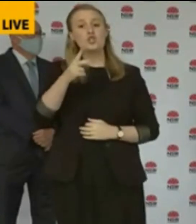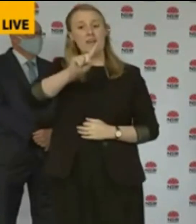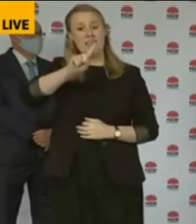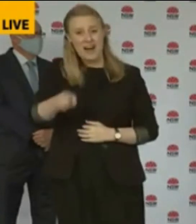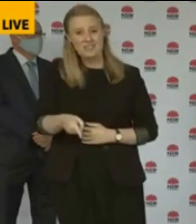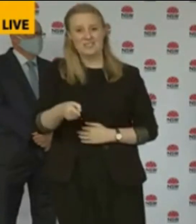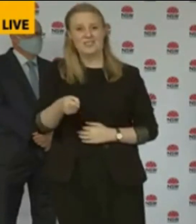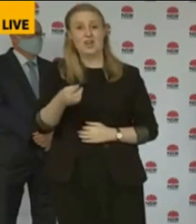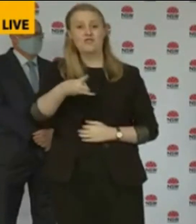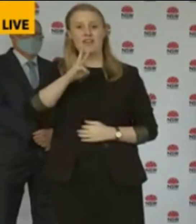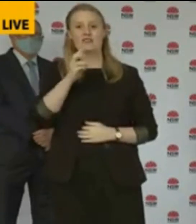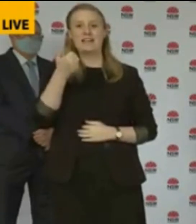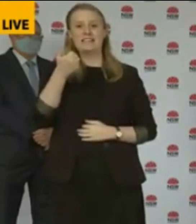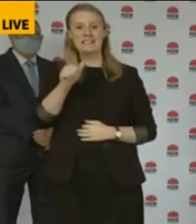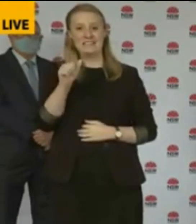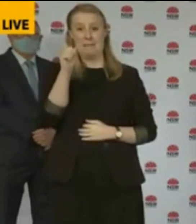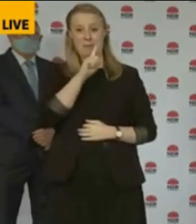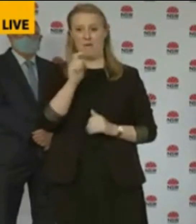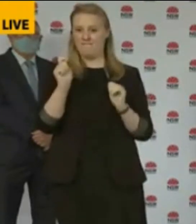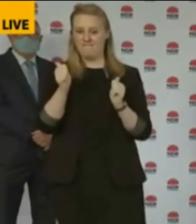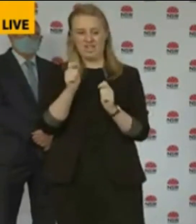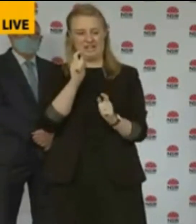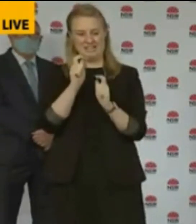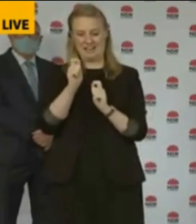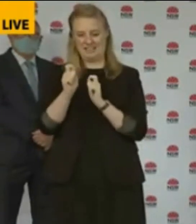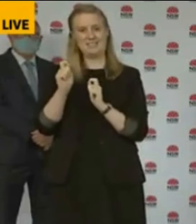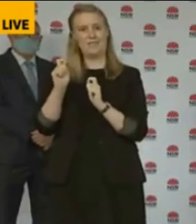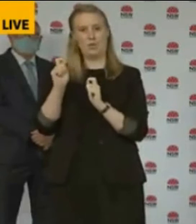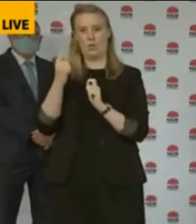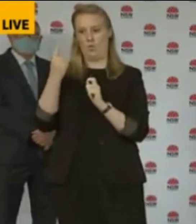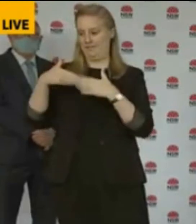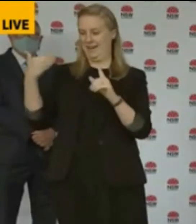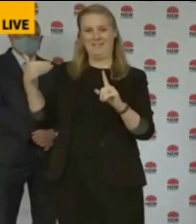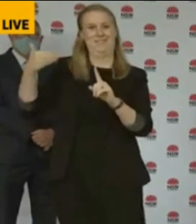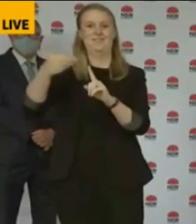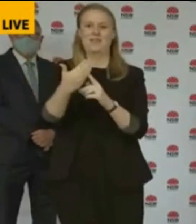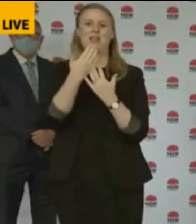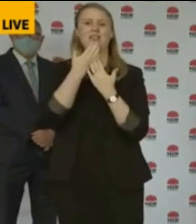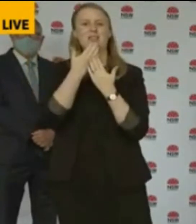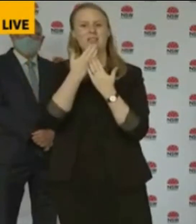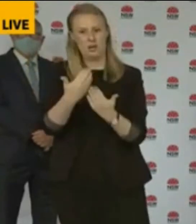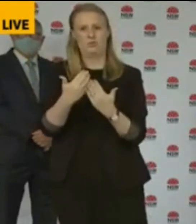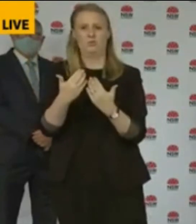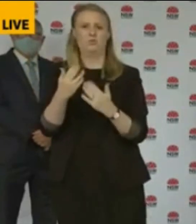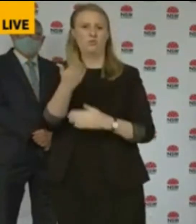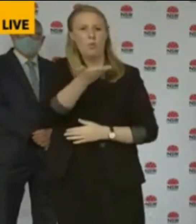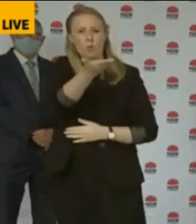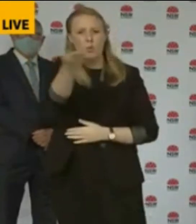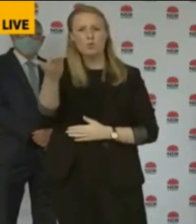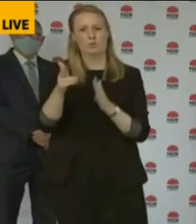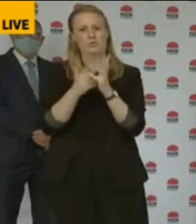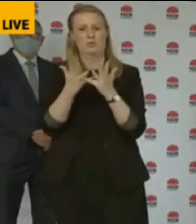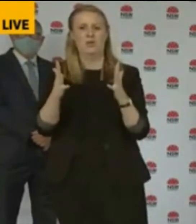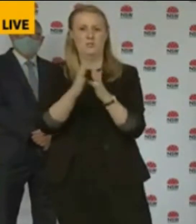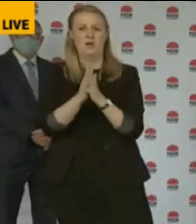32,667 tests. So thank you to New South Wales for coming out. My challenge, but is that we continue to come out